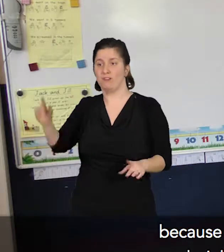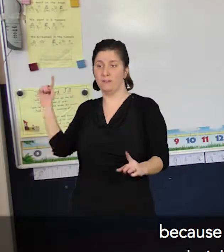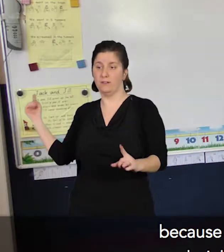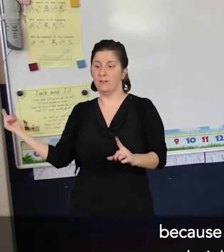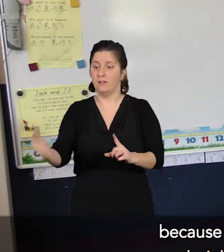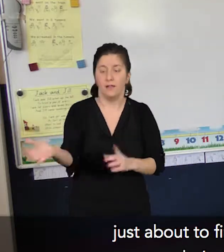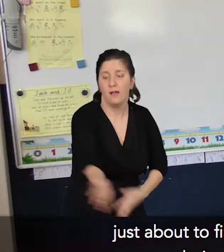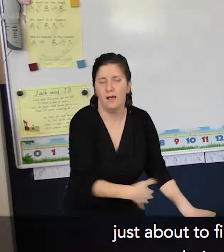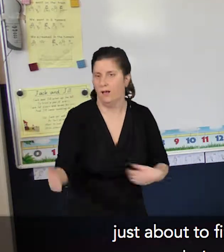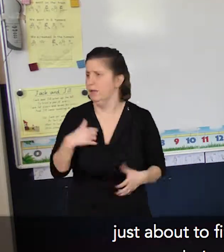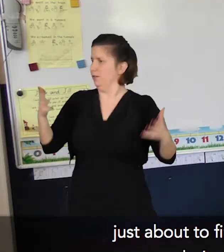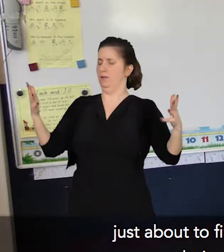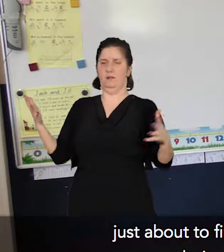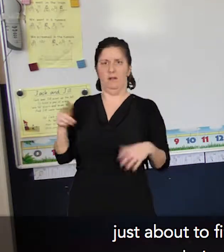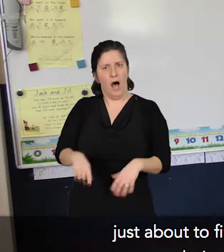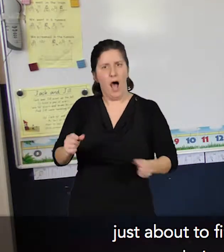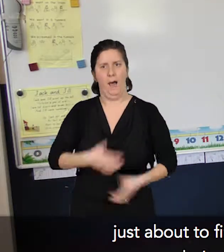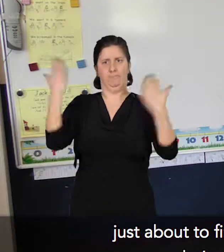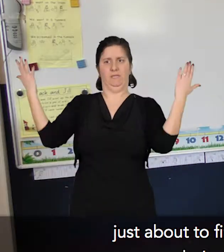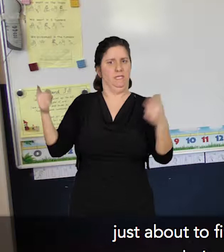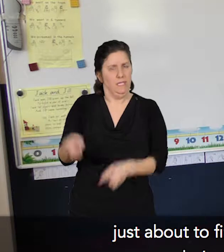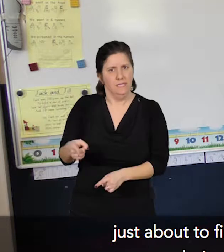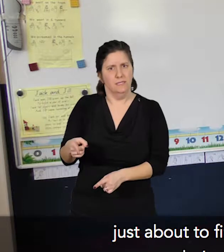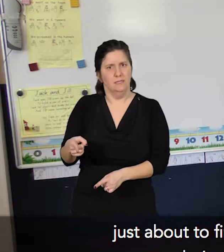mat, just about to finish it, and